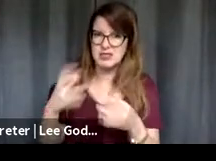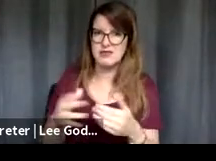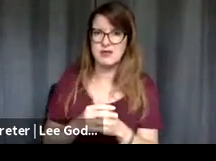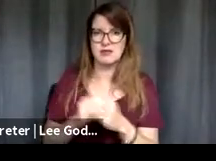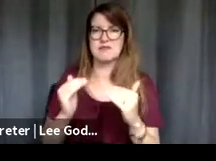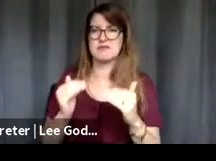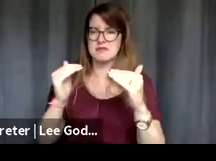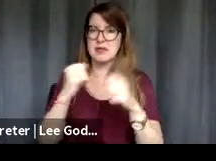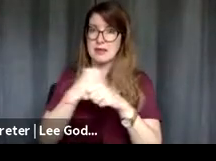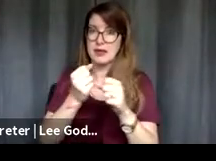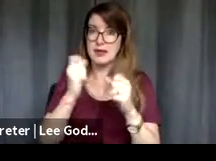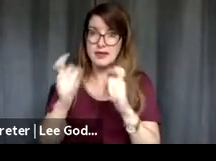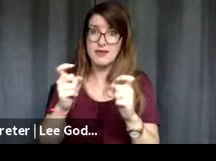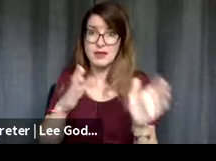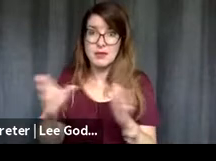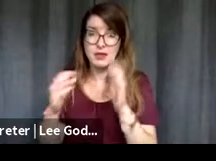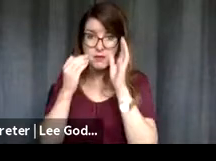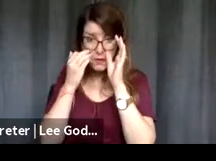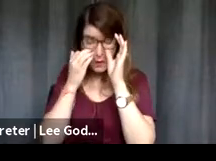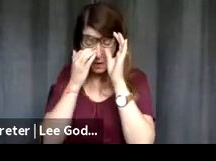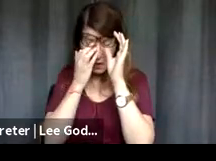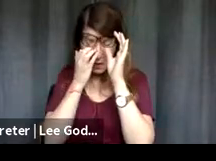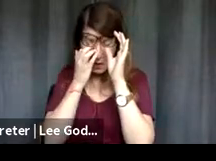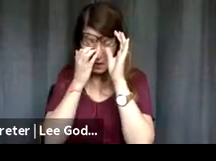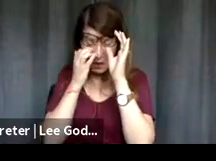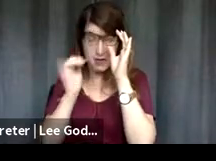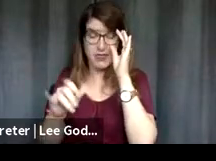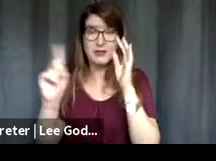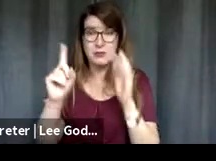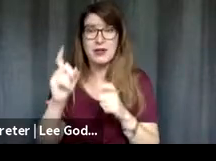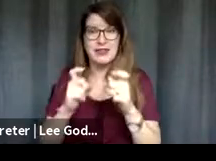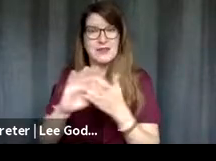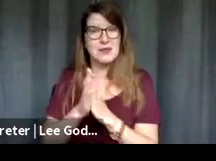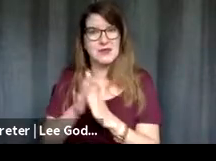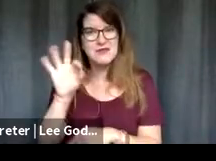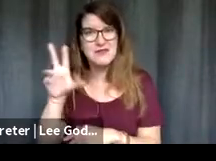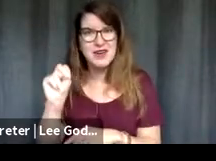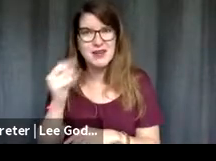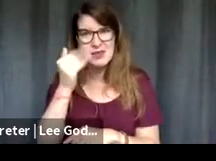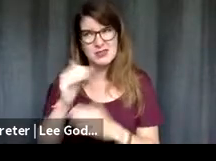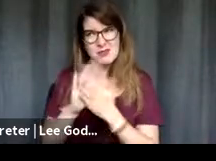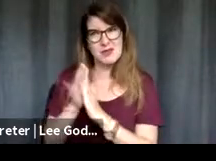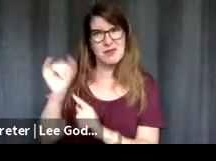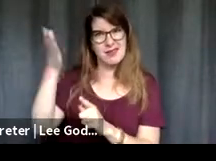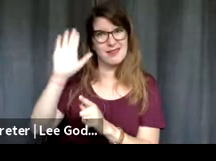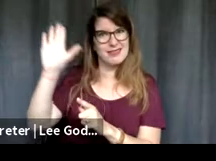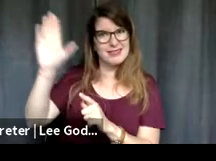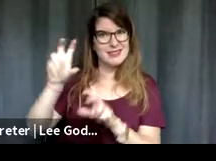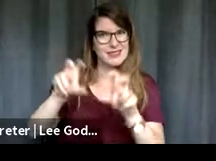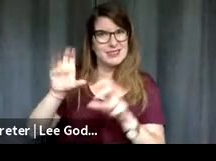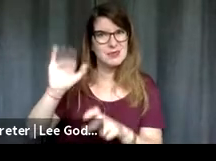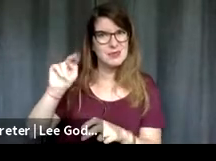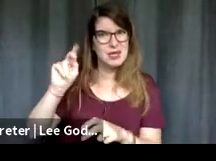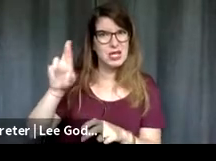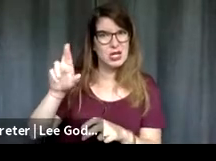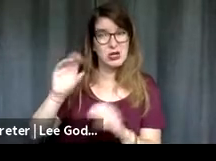a giving plan. And quite honestly, this is where giving gets really fun, because you become like God's investment banker. The more you